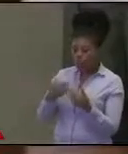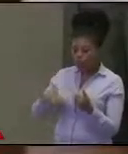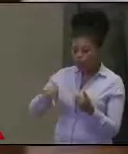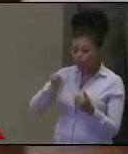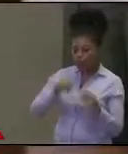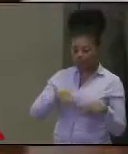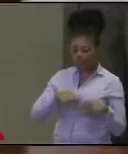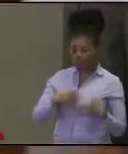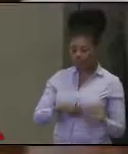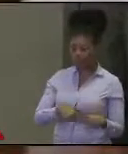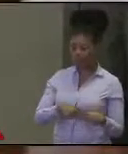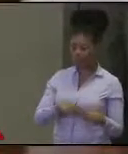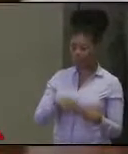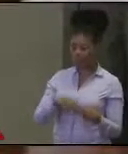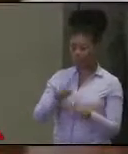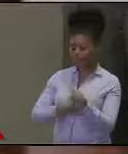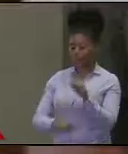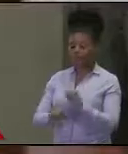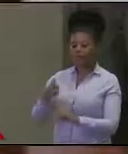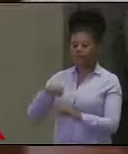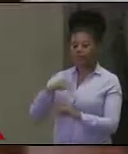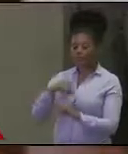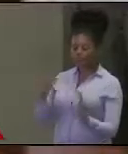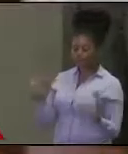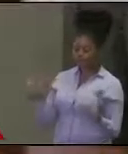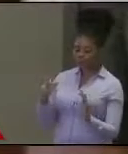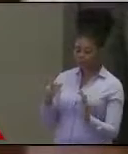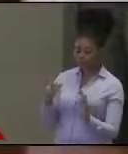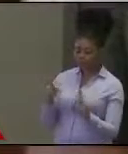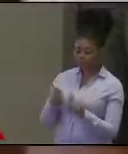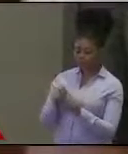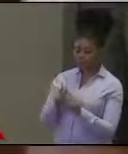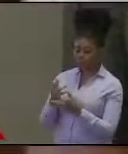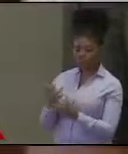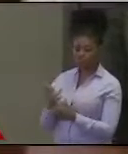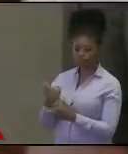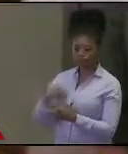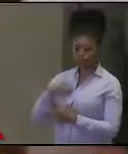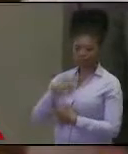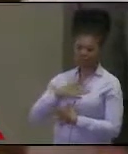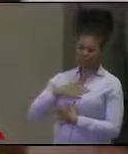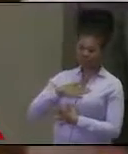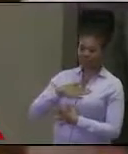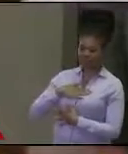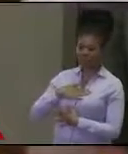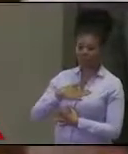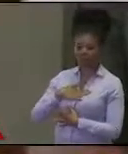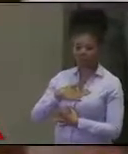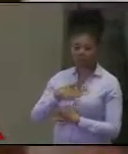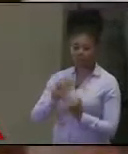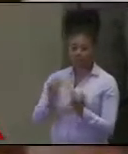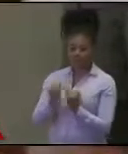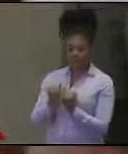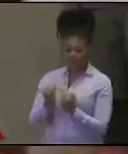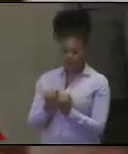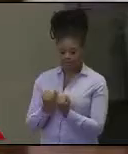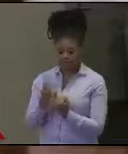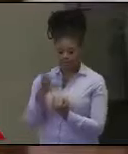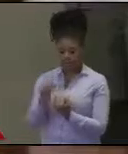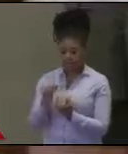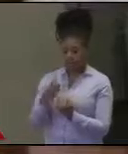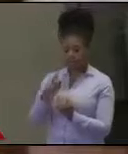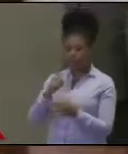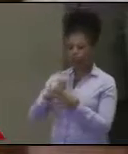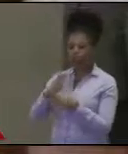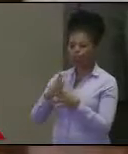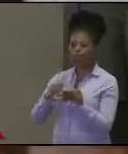hearts. Sometimes when we gather at these summits, I feel like we are ticking boxes for